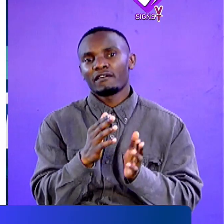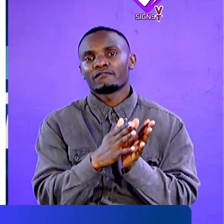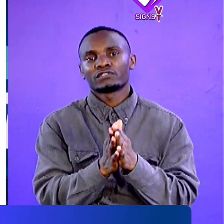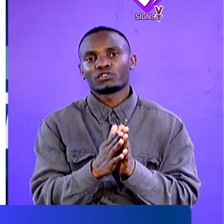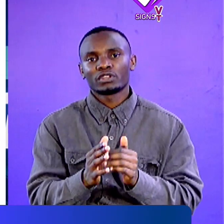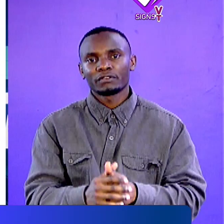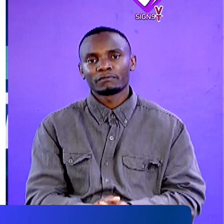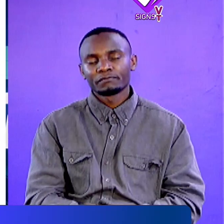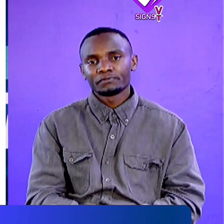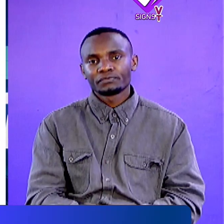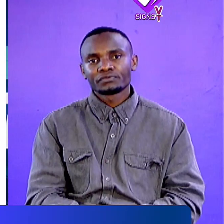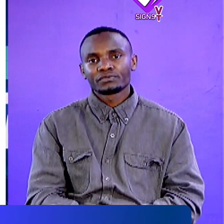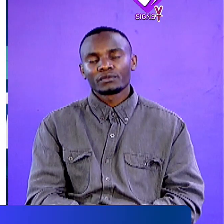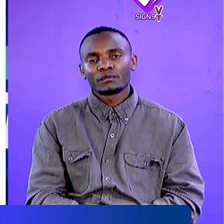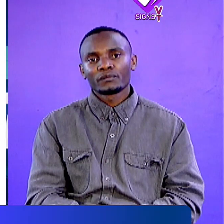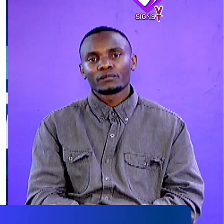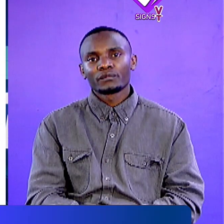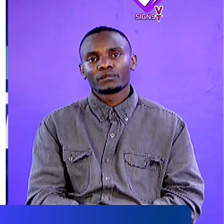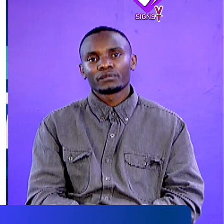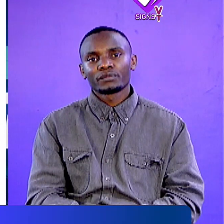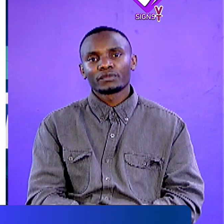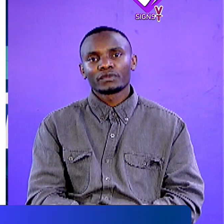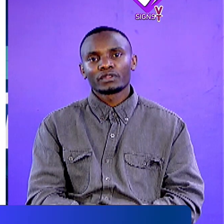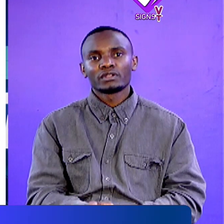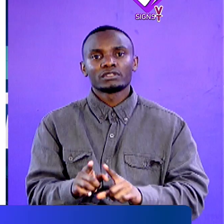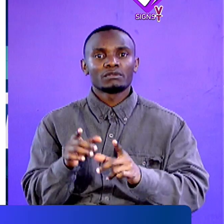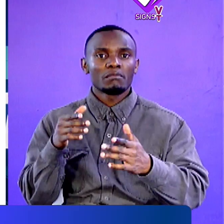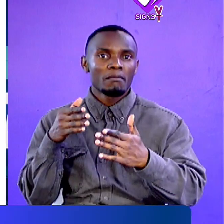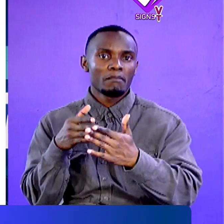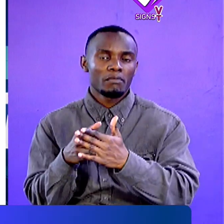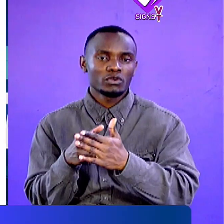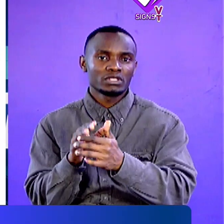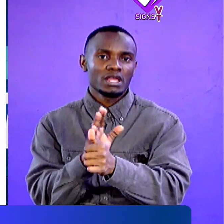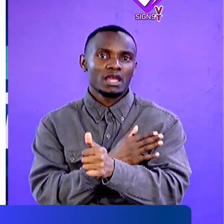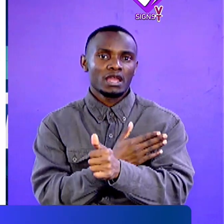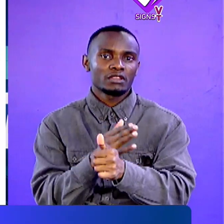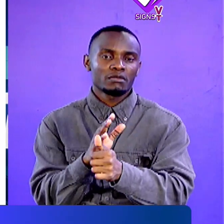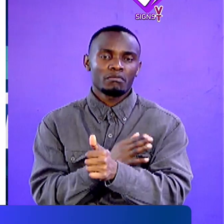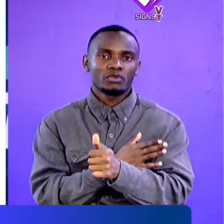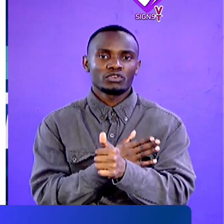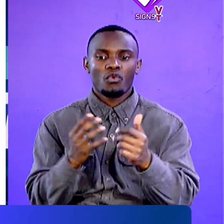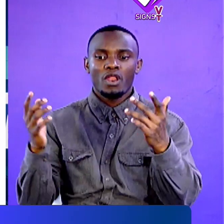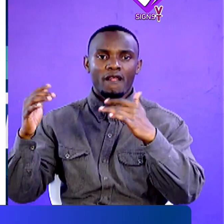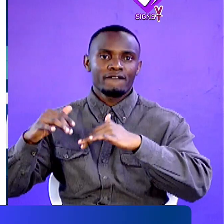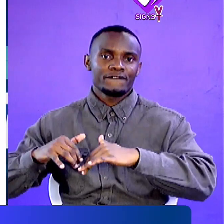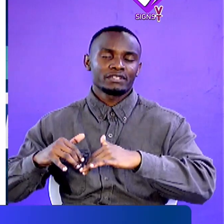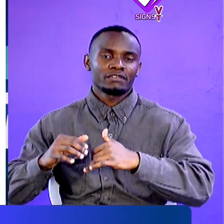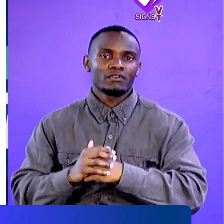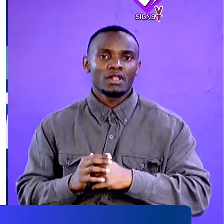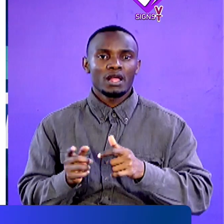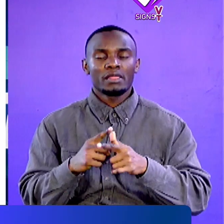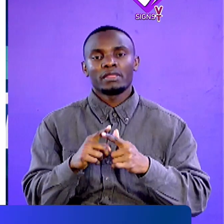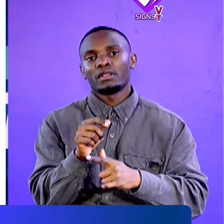morning. And of course, winners pause at music festival. It is covered in the Nation this morning, and among